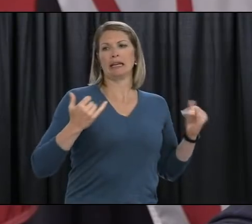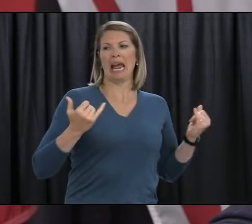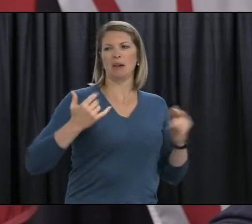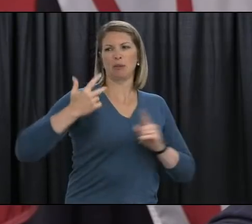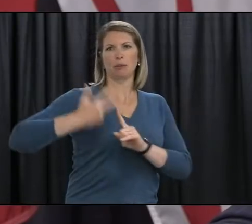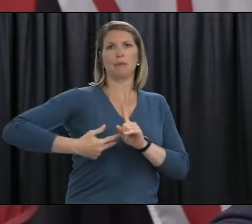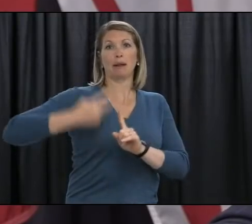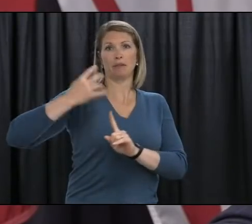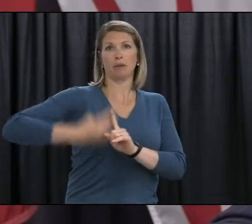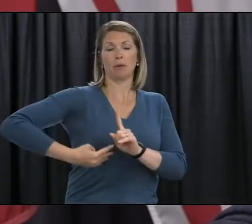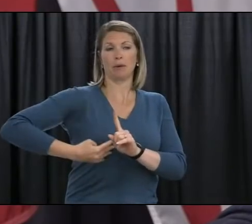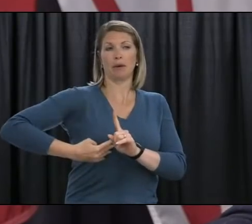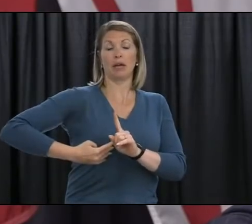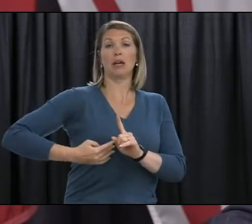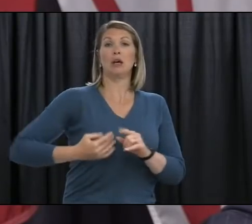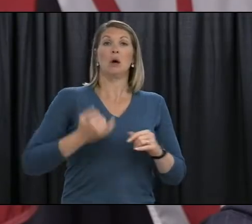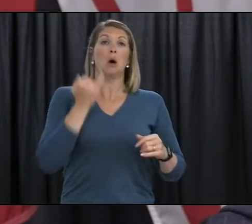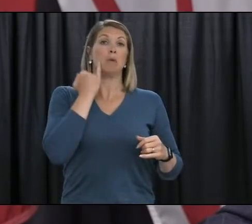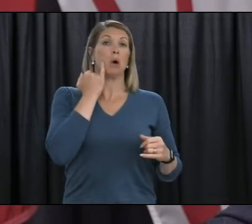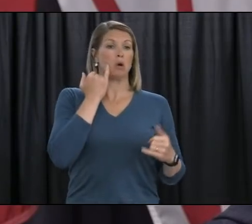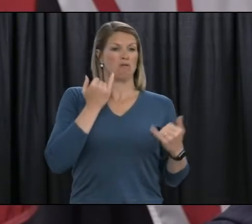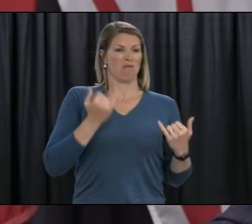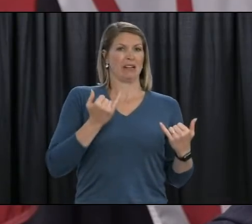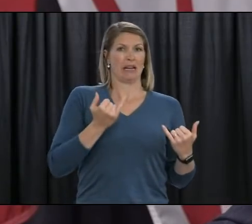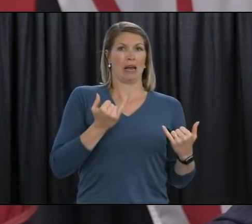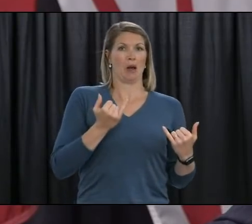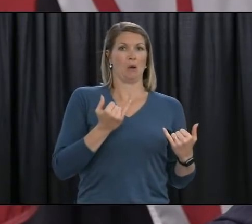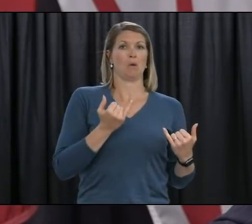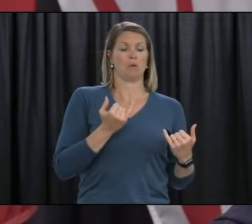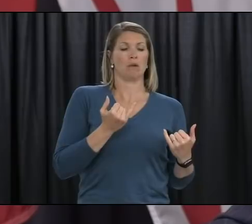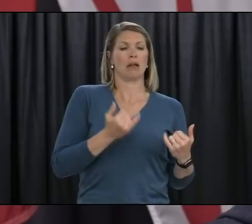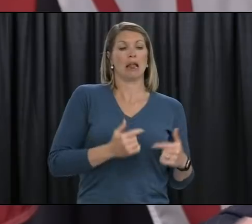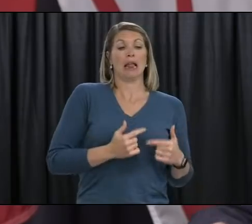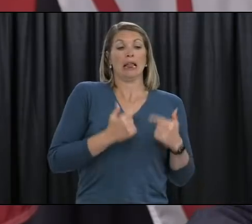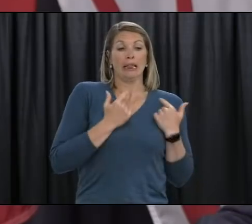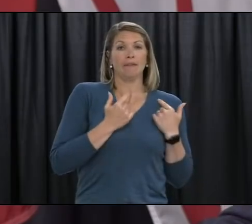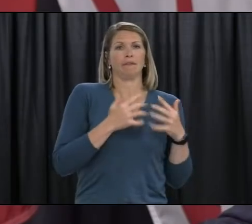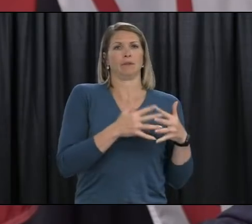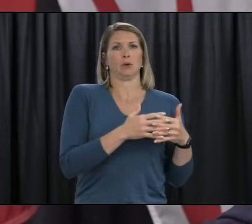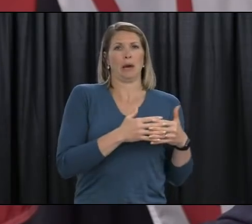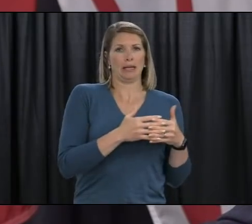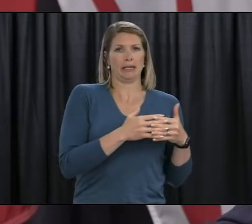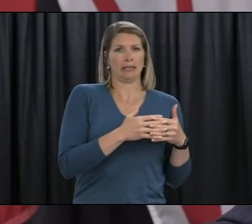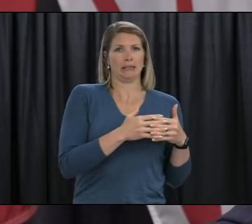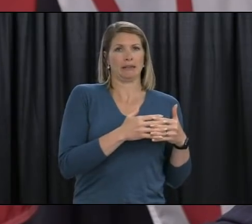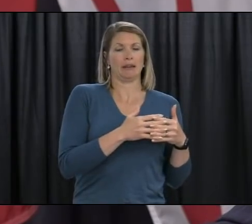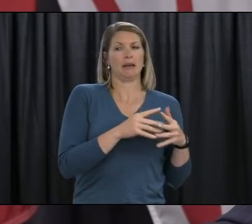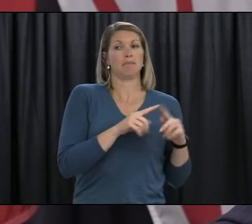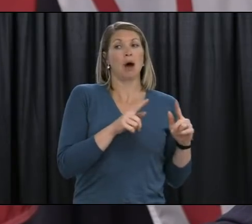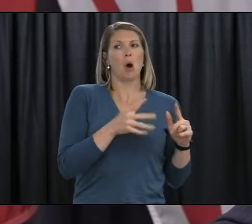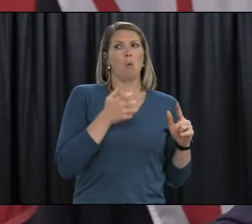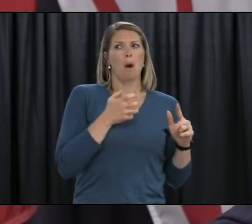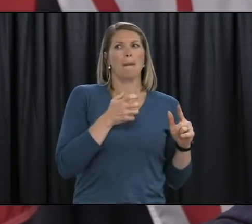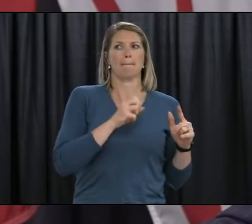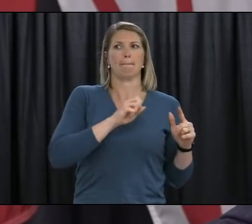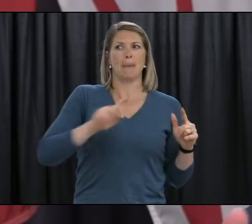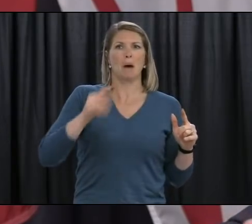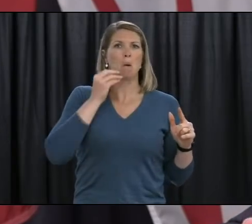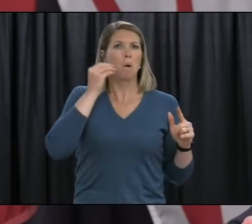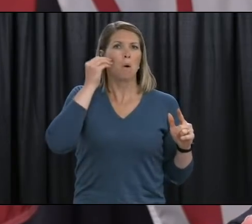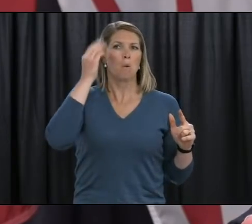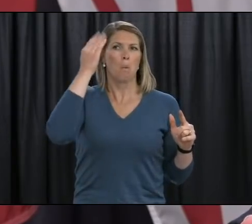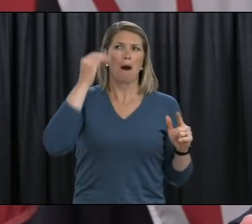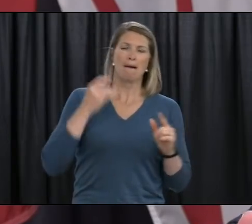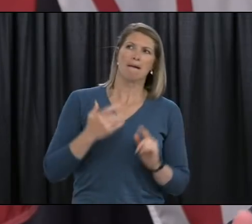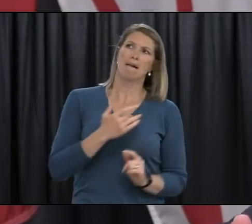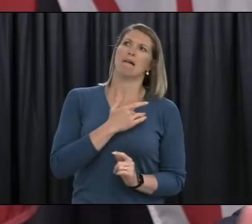would be in the United States, coming across the Canadian border. This was a decision that was made by the federal government, you know, to